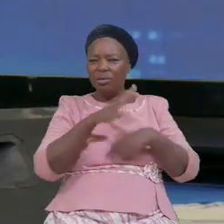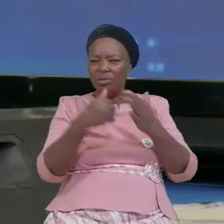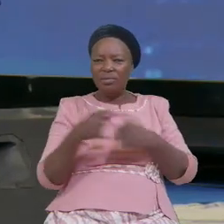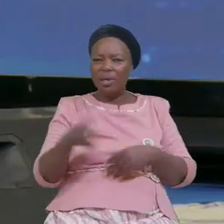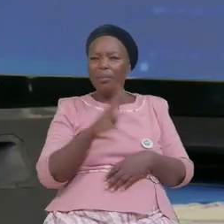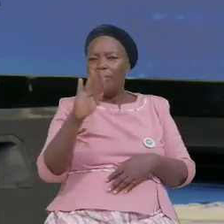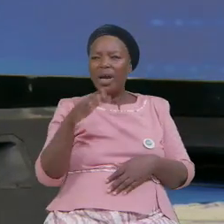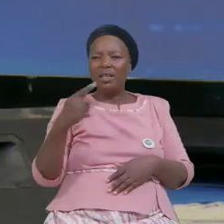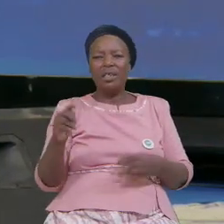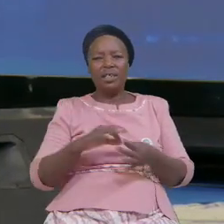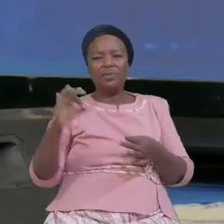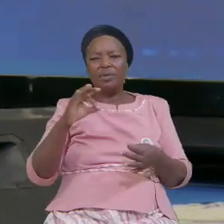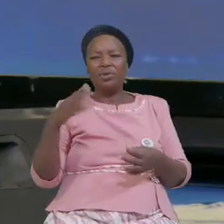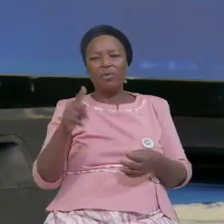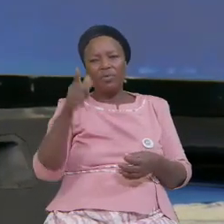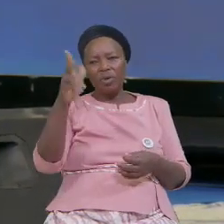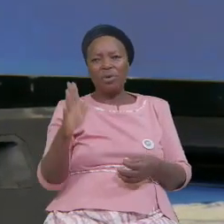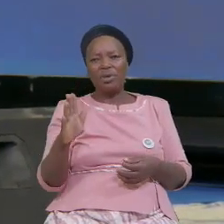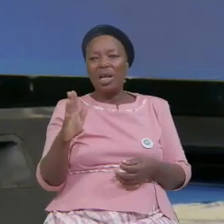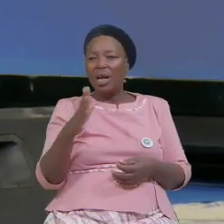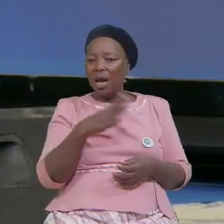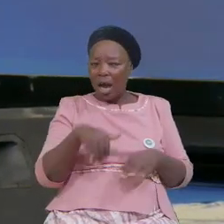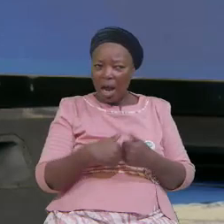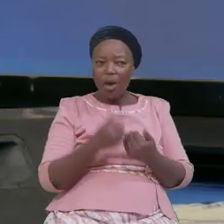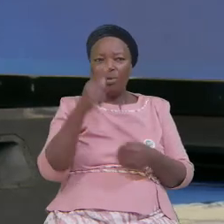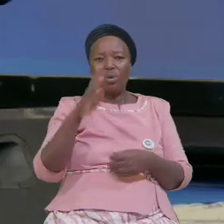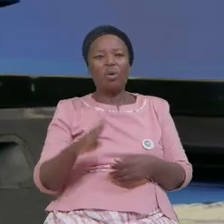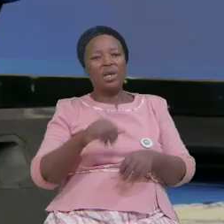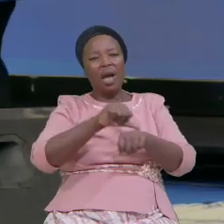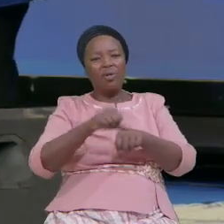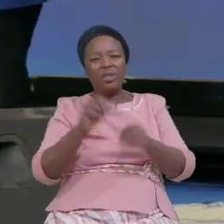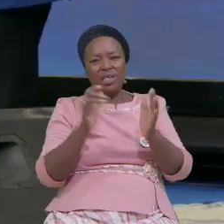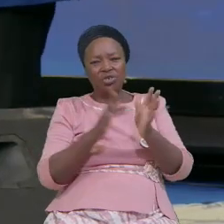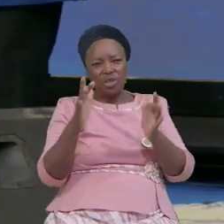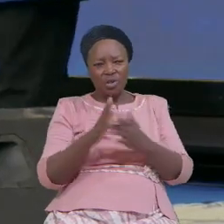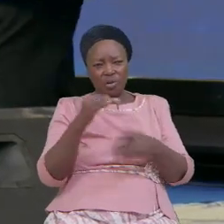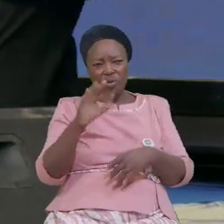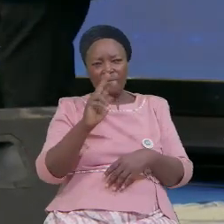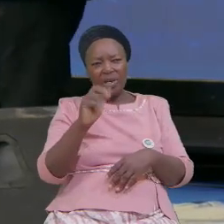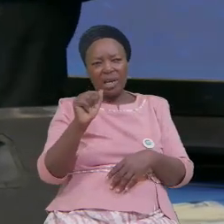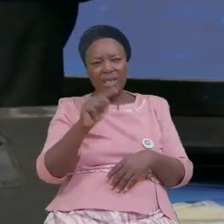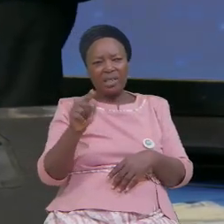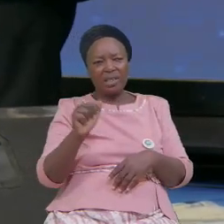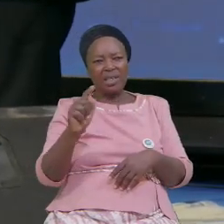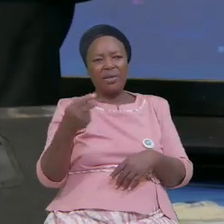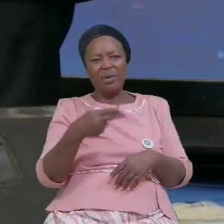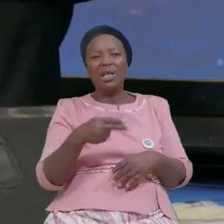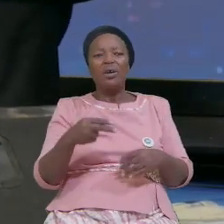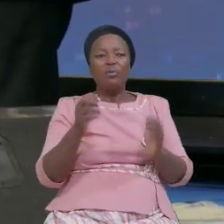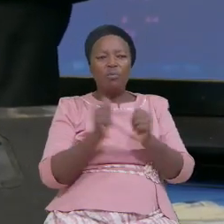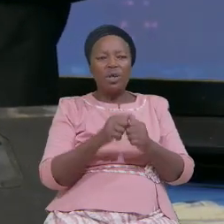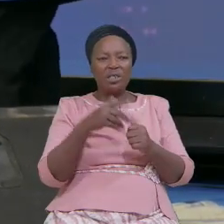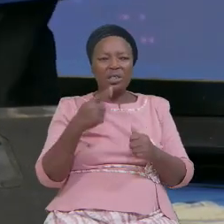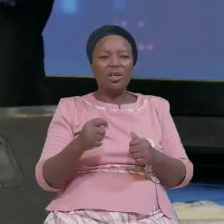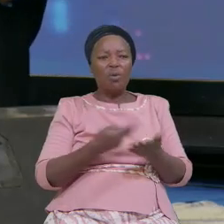the Spirit of God, how God anointed Jesus of Nazareth with the Holy Ghost and